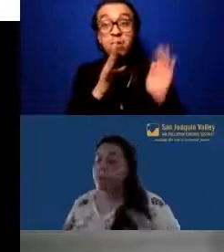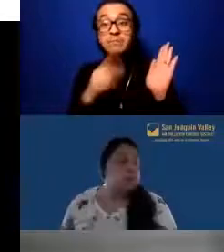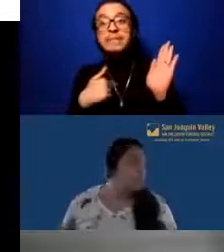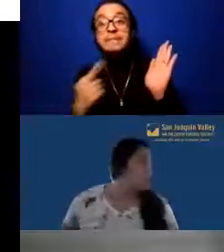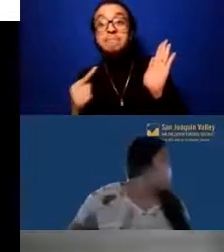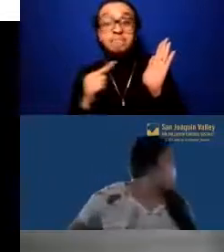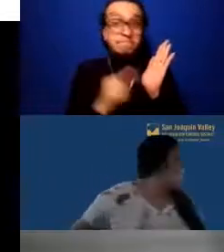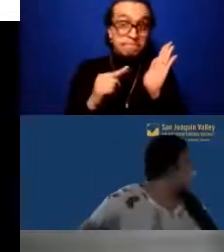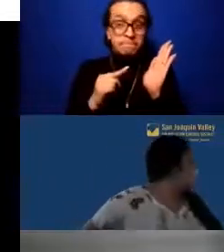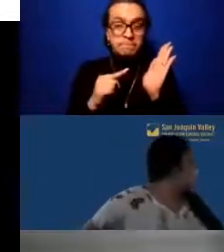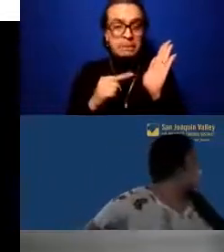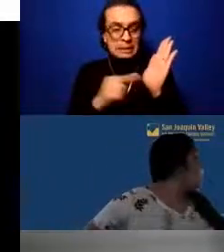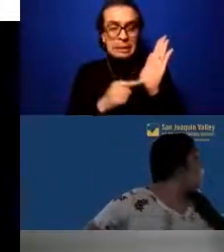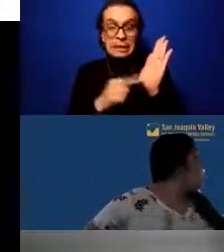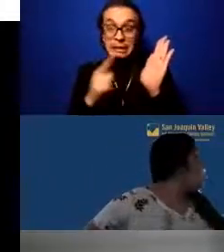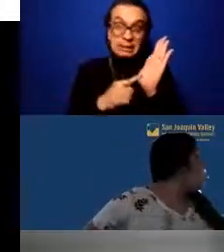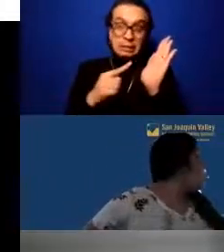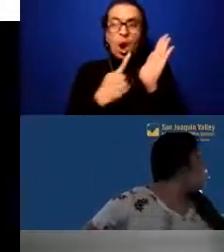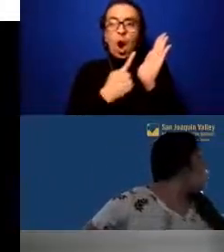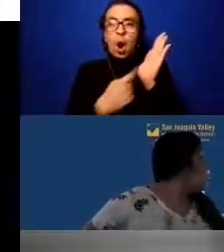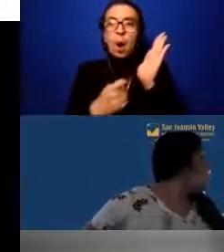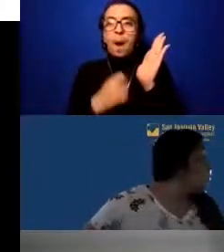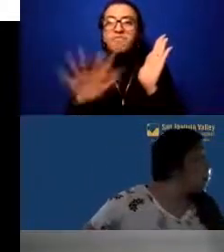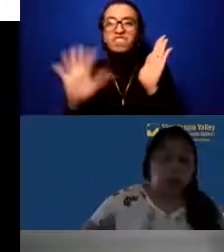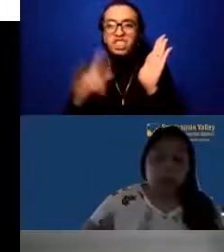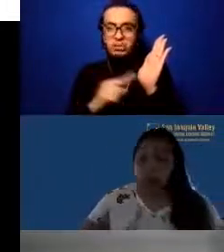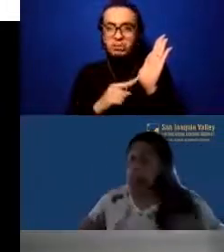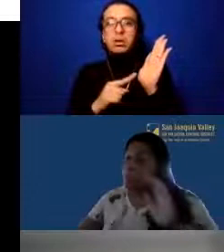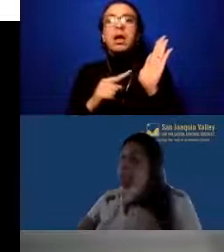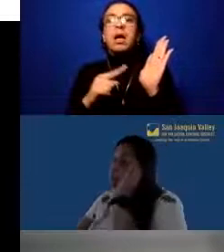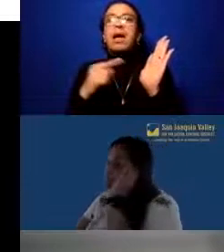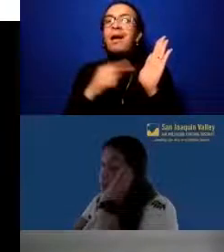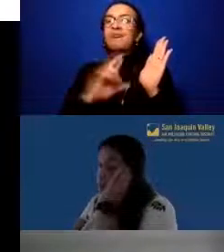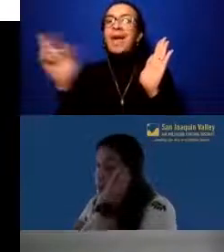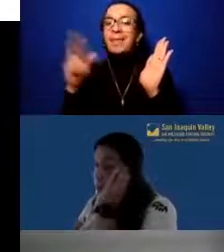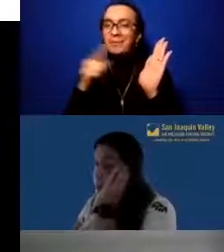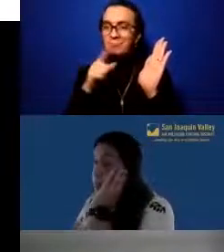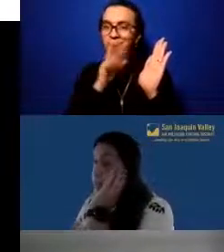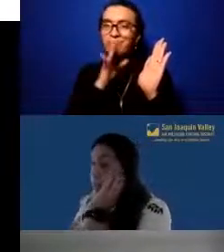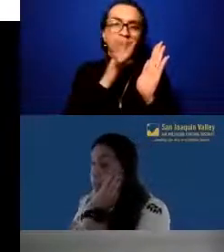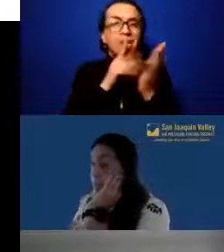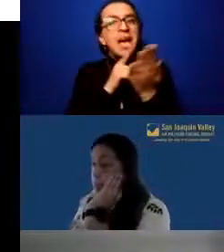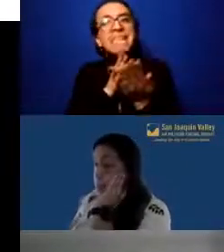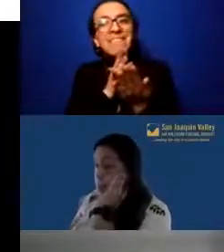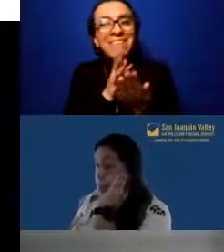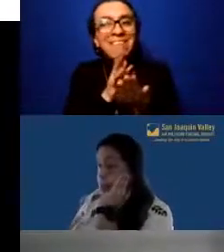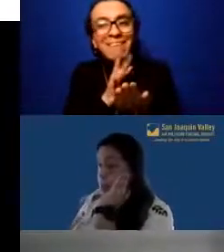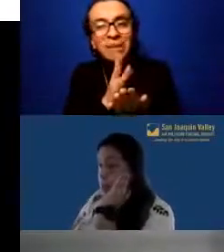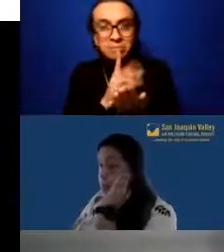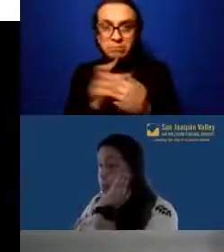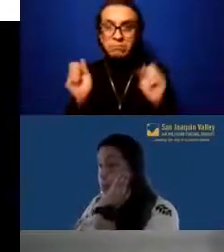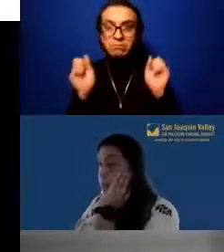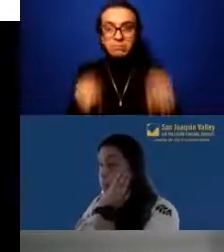button. And now in this moment, you are going to be able to speak to the main room. And to